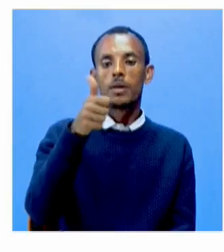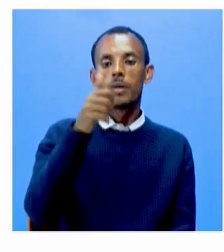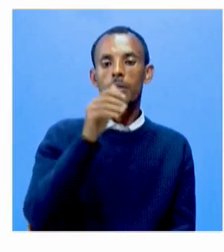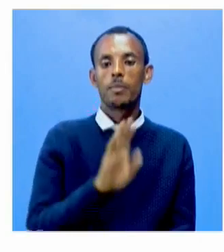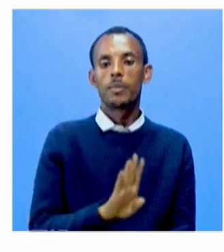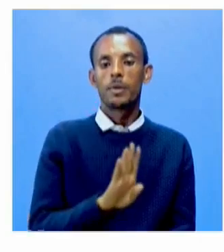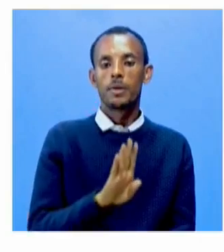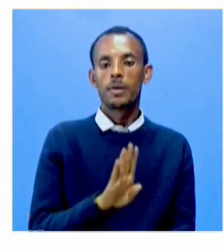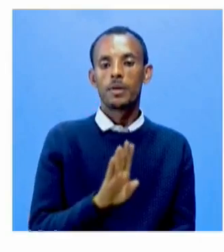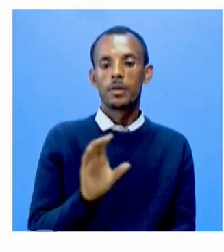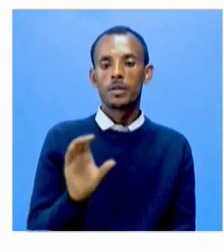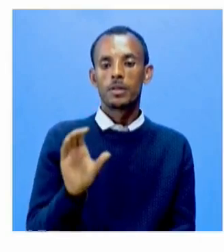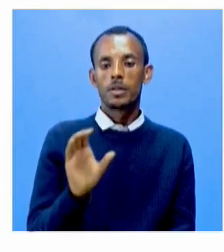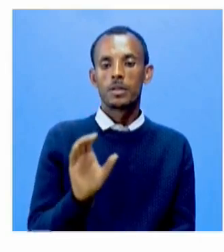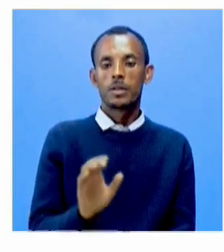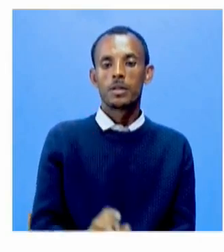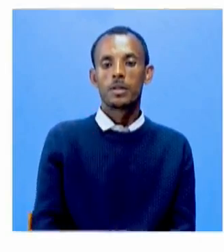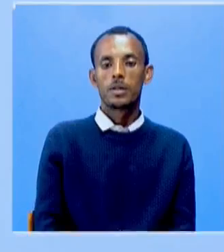B, C.